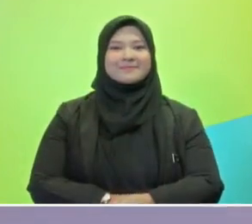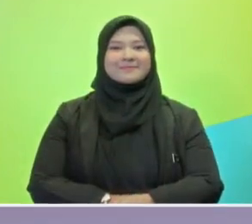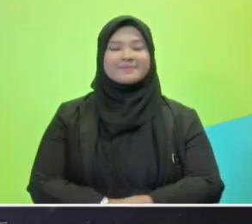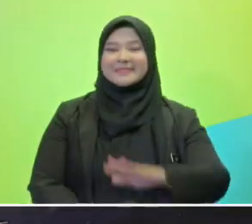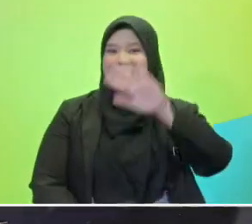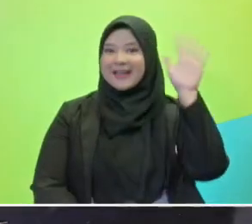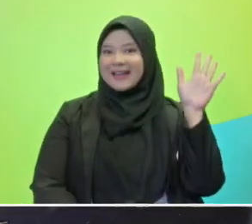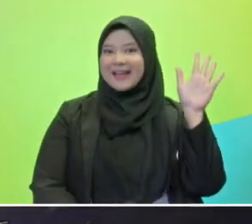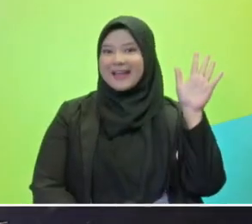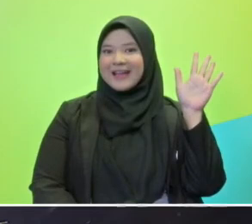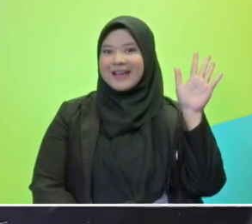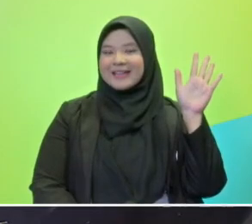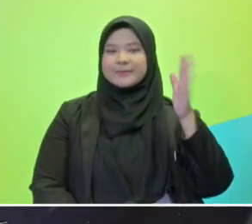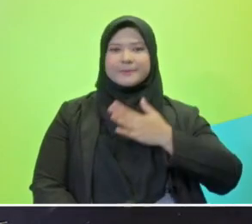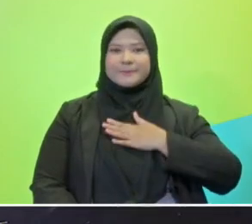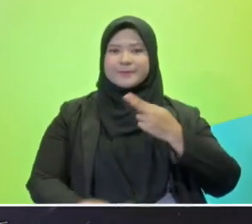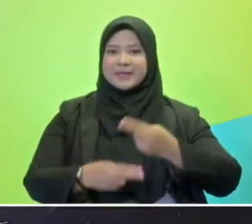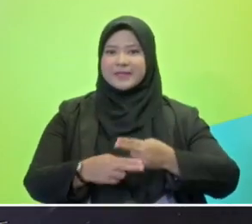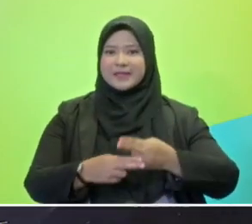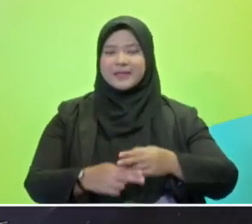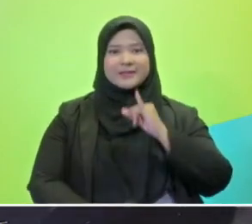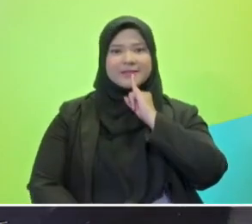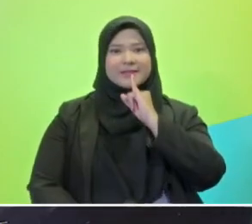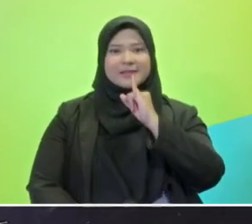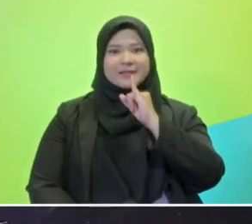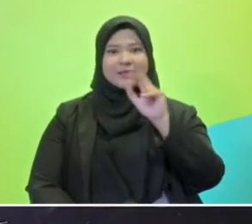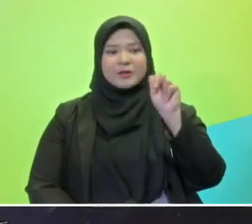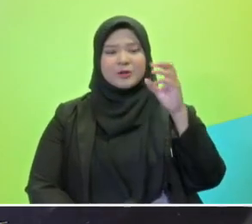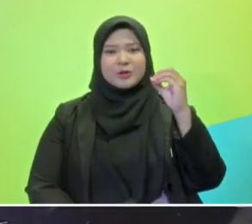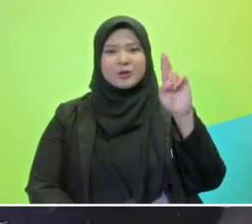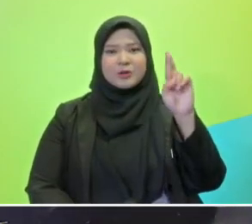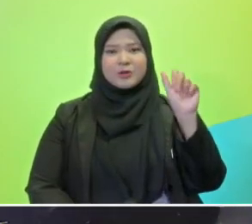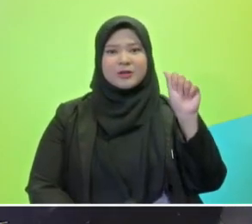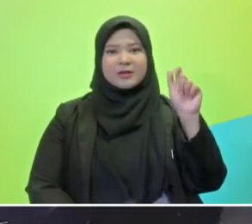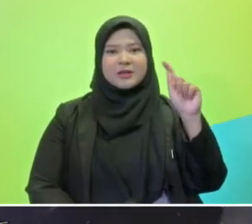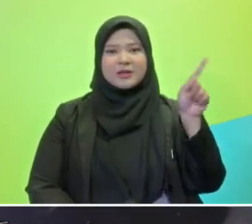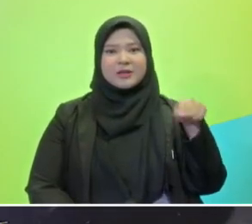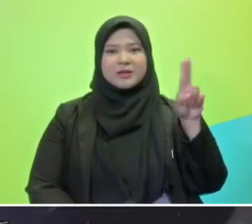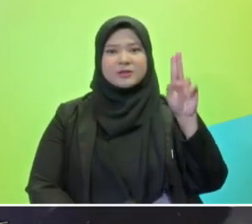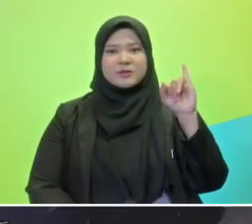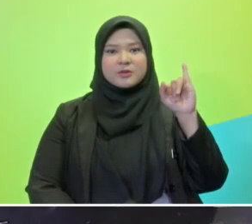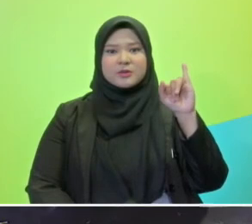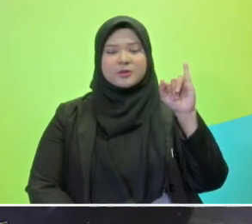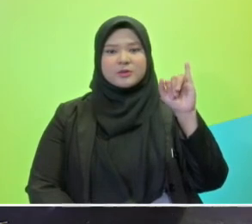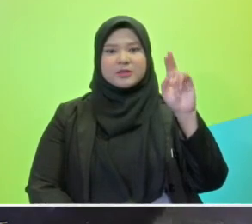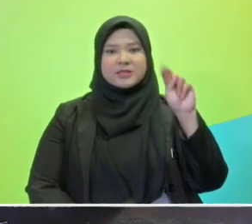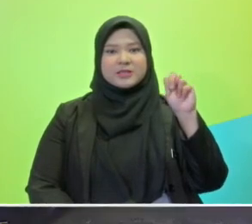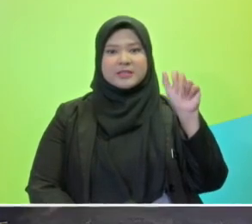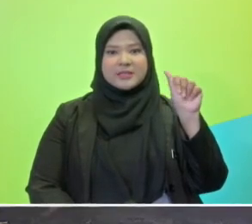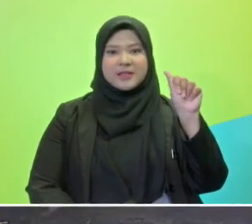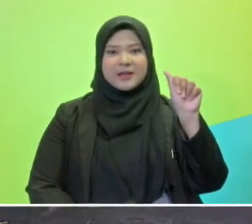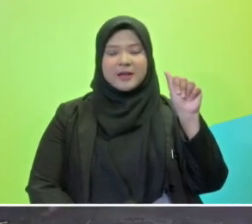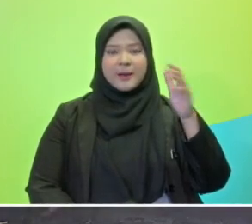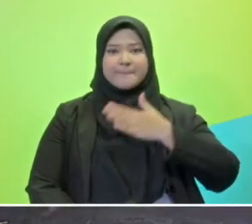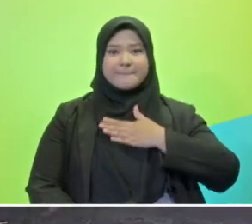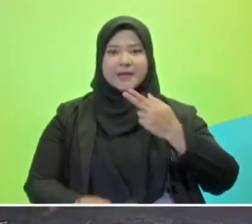Konnichiwa. Watashi wa Nora Zurina desu. Hey. How are you, my new friend? I'm good. My name is Irfan. Nice to meet you. What is